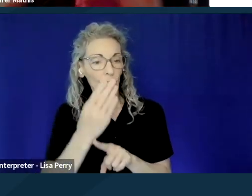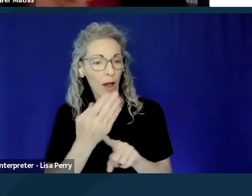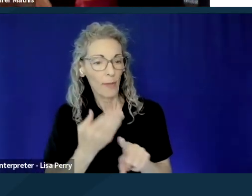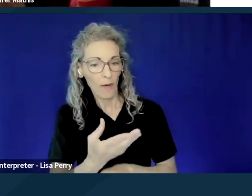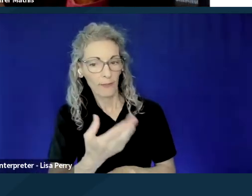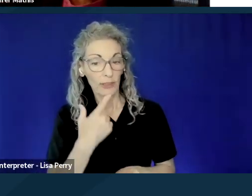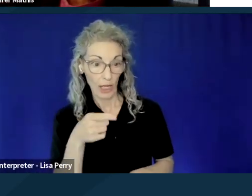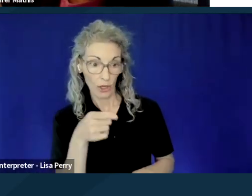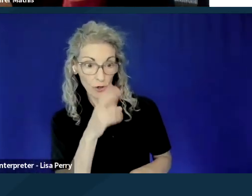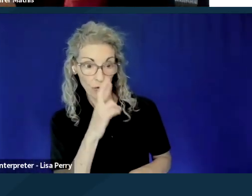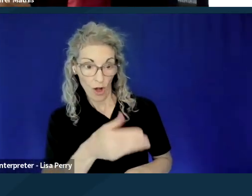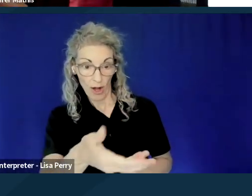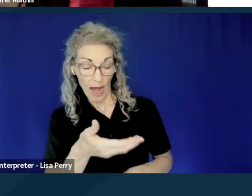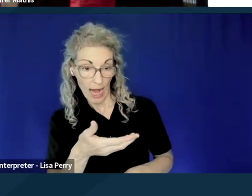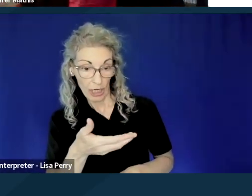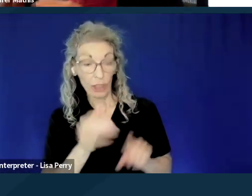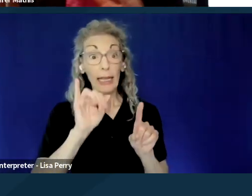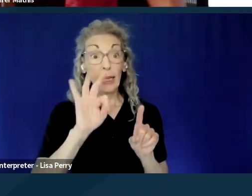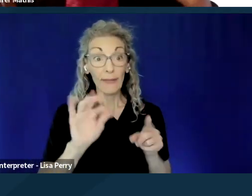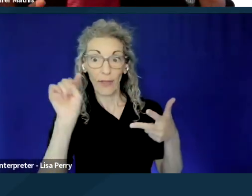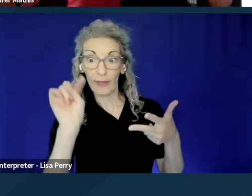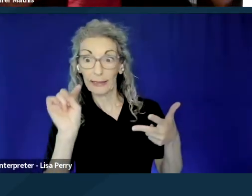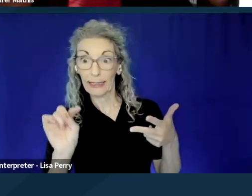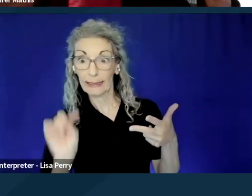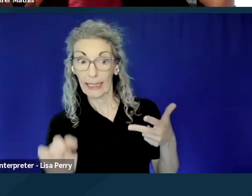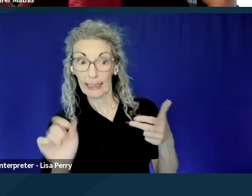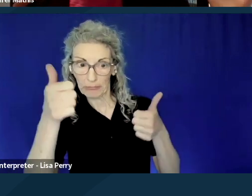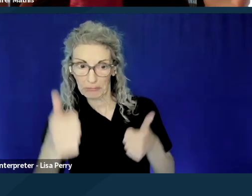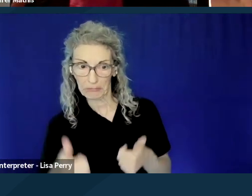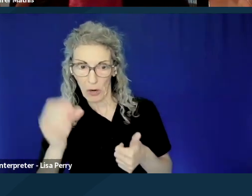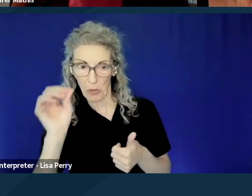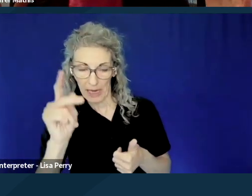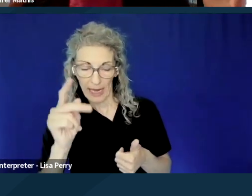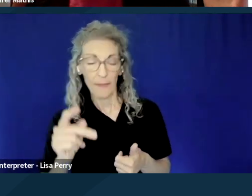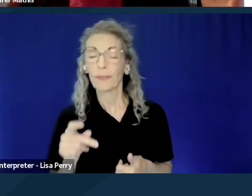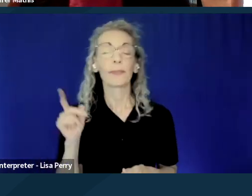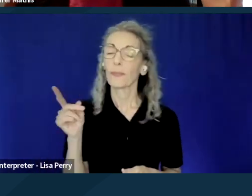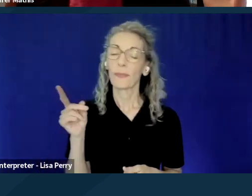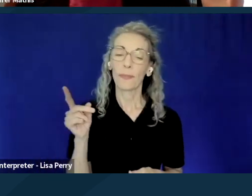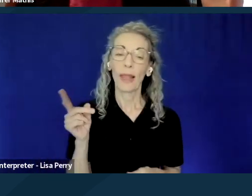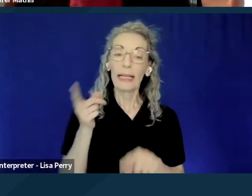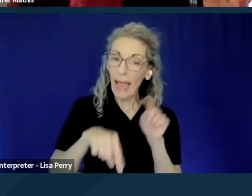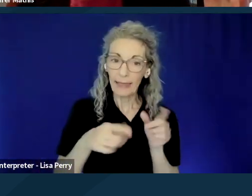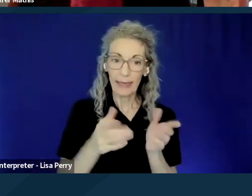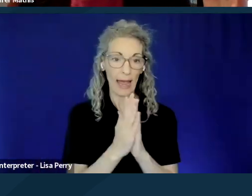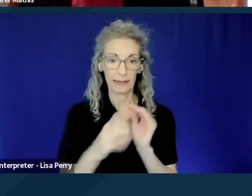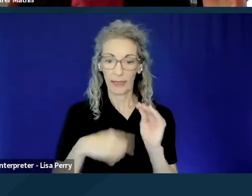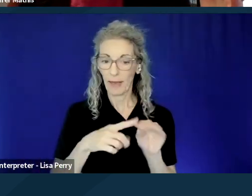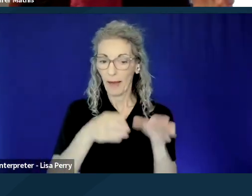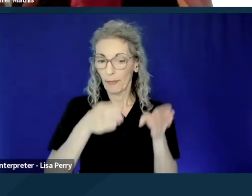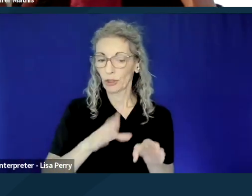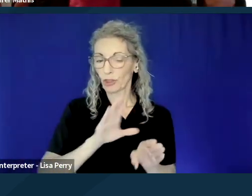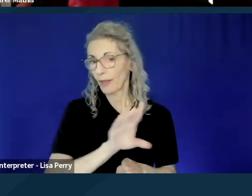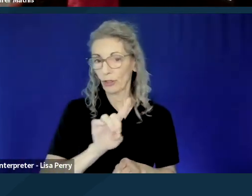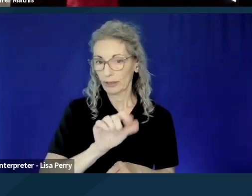hired subject to X, Y, and Z, um, they cannot ask about a person's disability